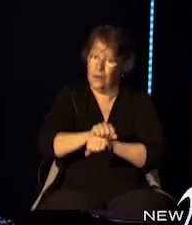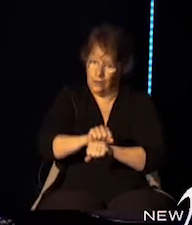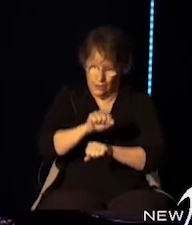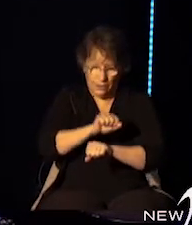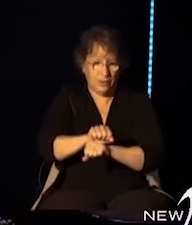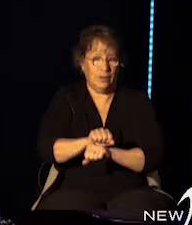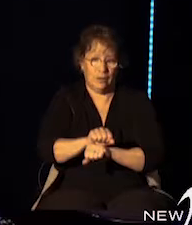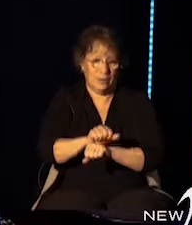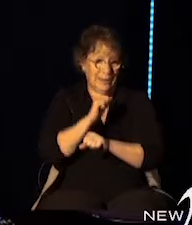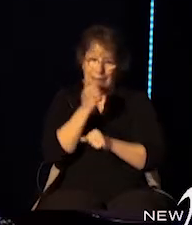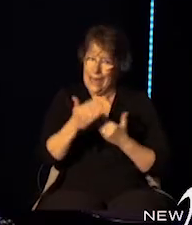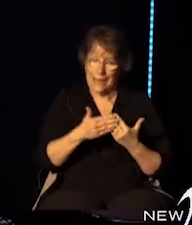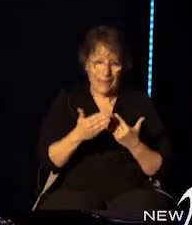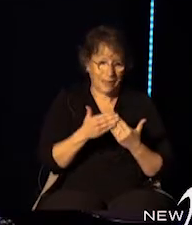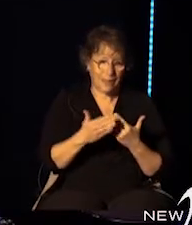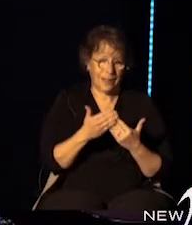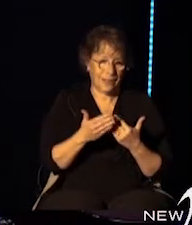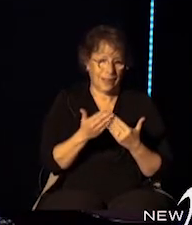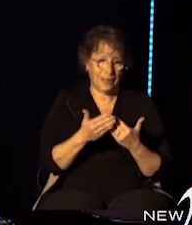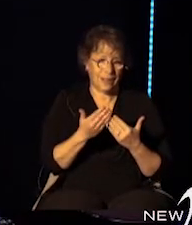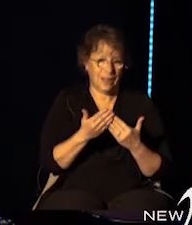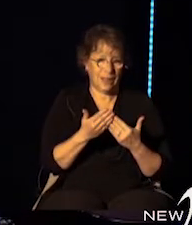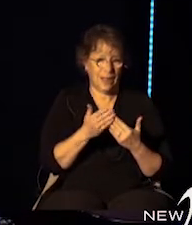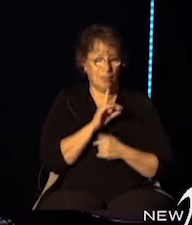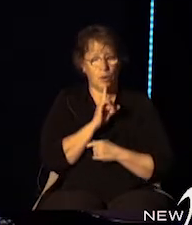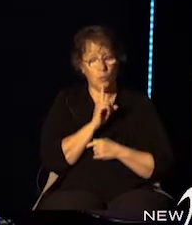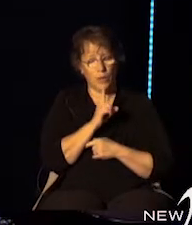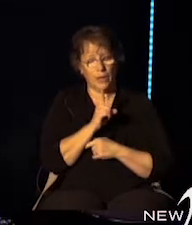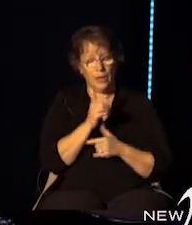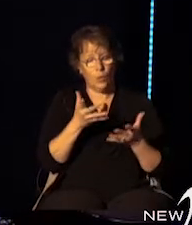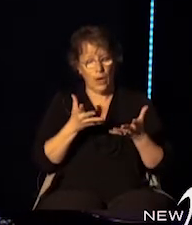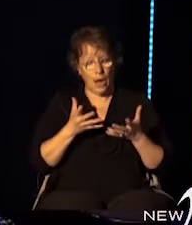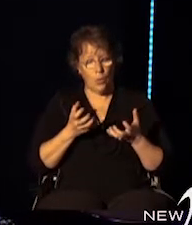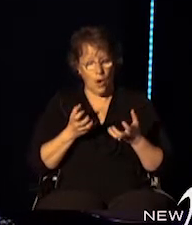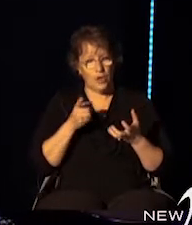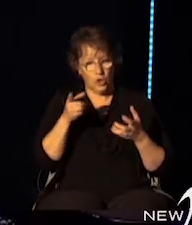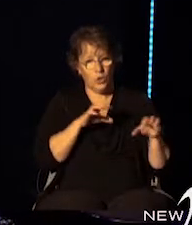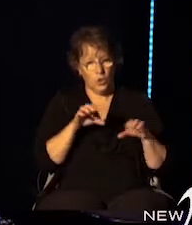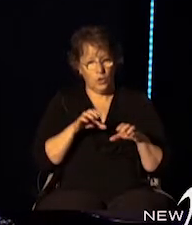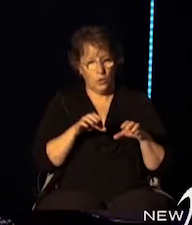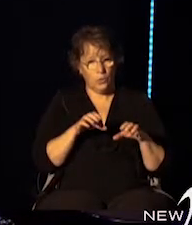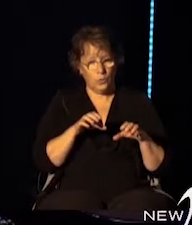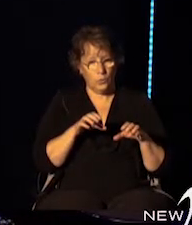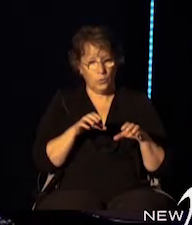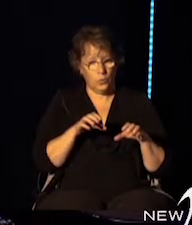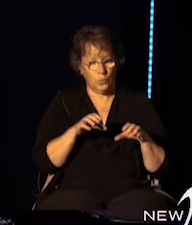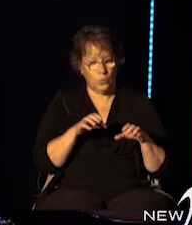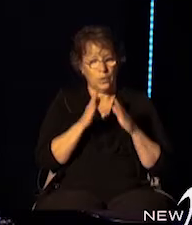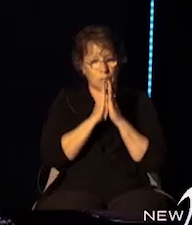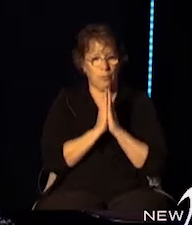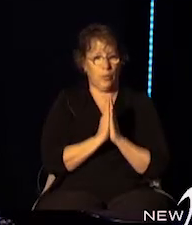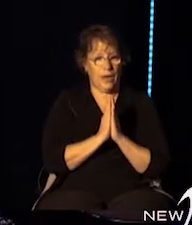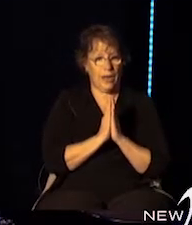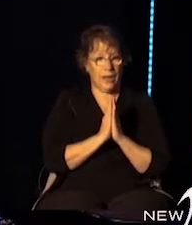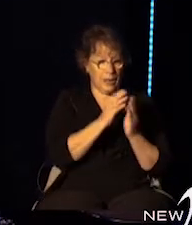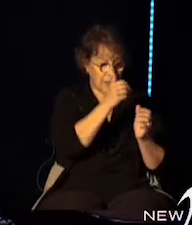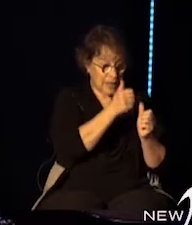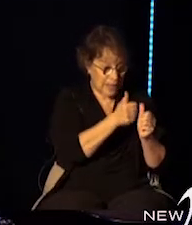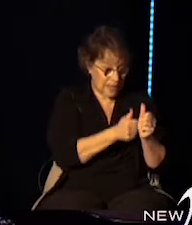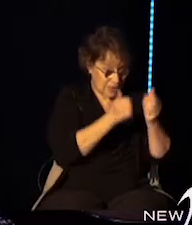But the reality is what I'm calling you to as your pastor is to pray. And it's going to look different for every family, for every